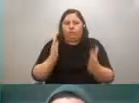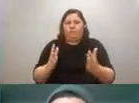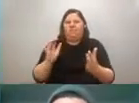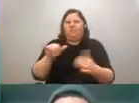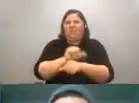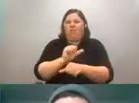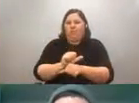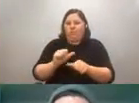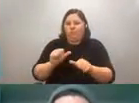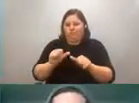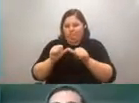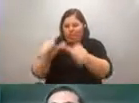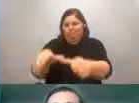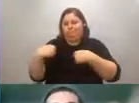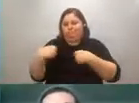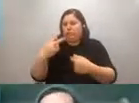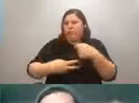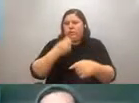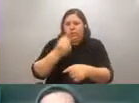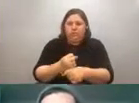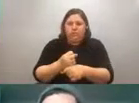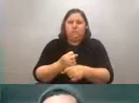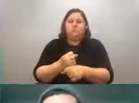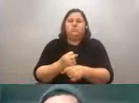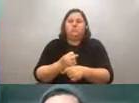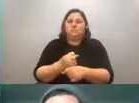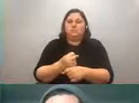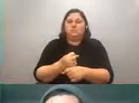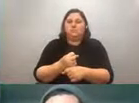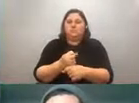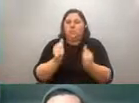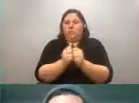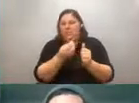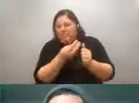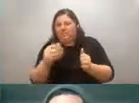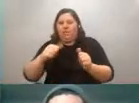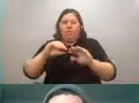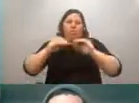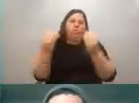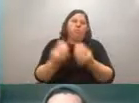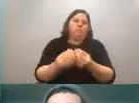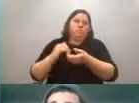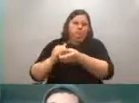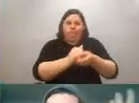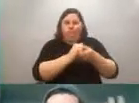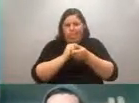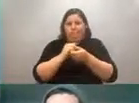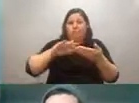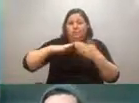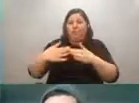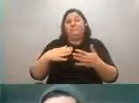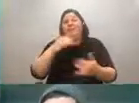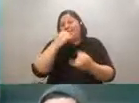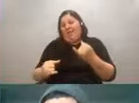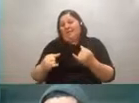ongoing now for two years as well as a number of other organizations that we collaborate with in the community and also the public art meals